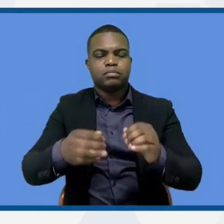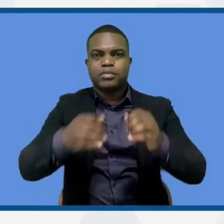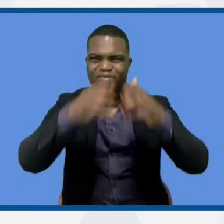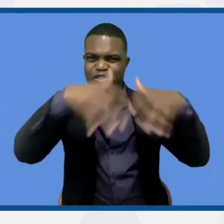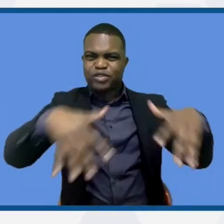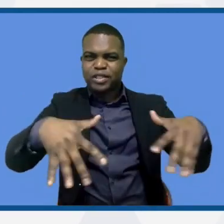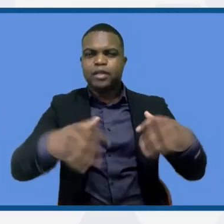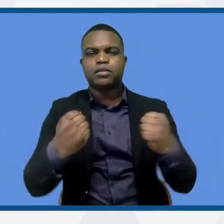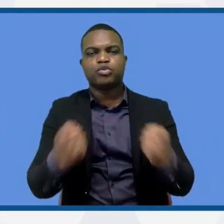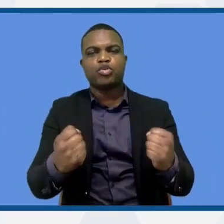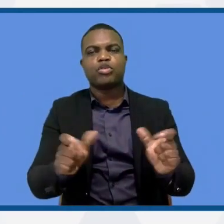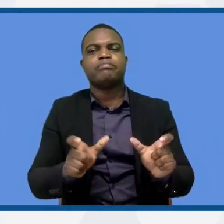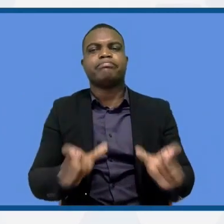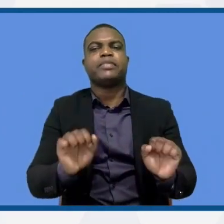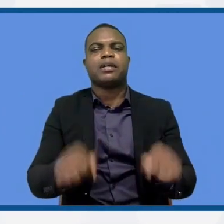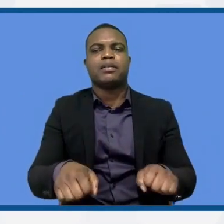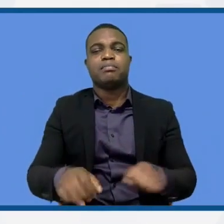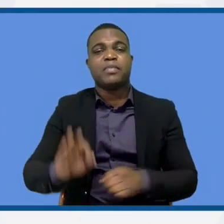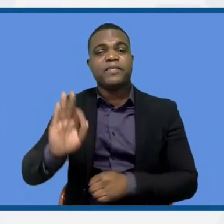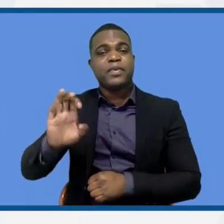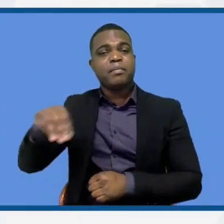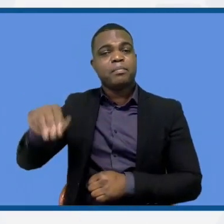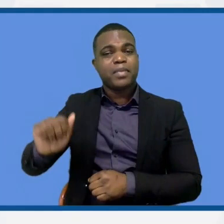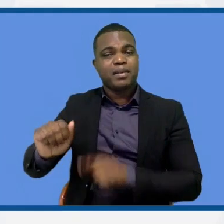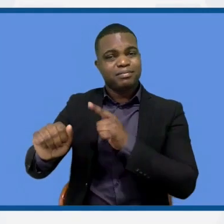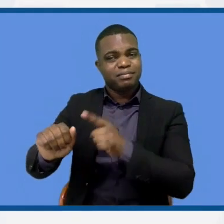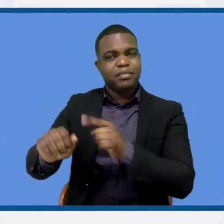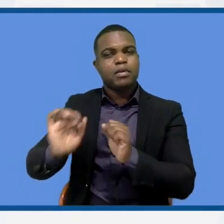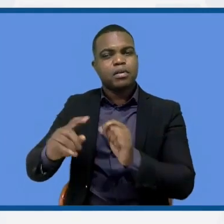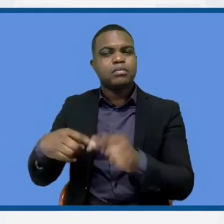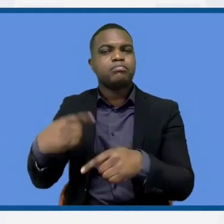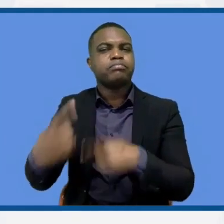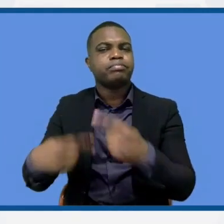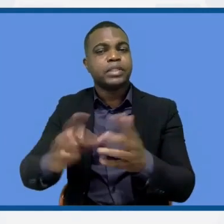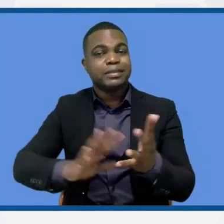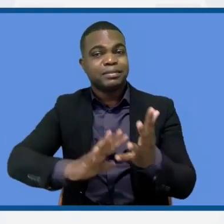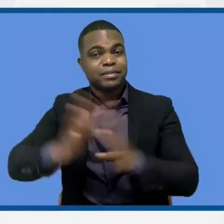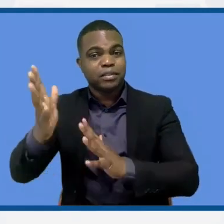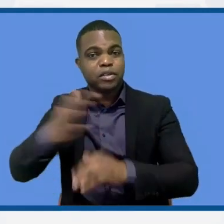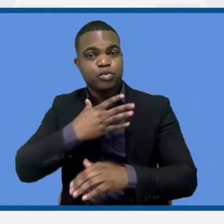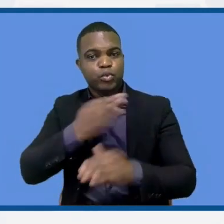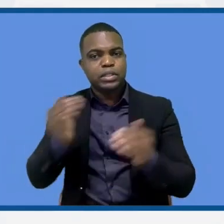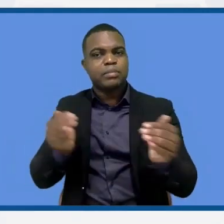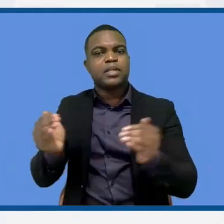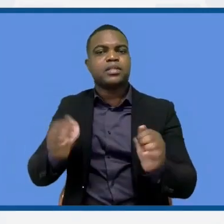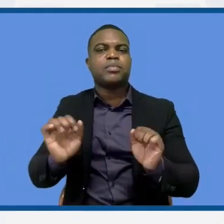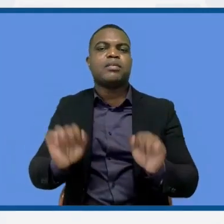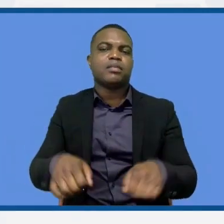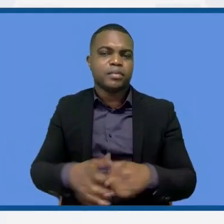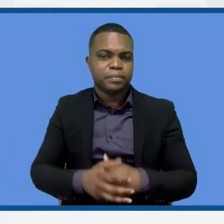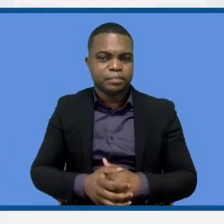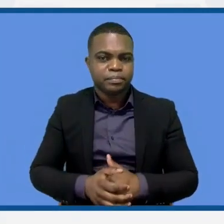branch. Policies, regulation. We don't make the laws, but we give recommendations to Congress on how to fix laws so we can do our job